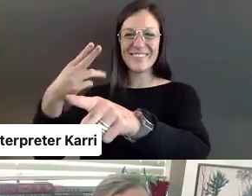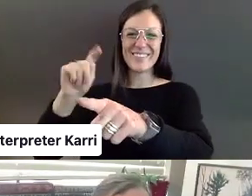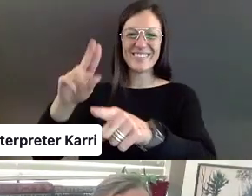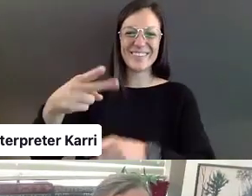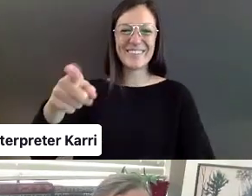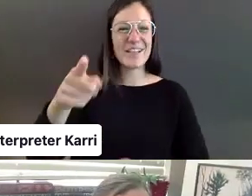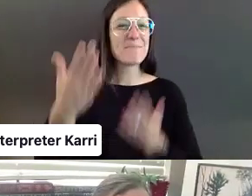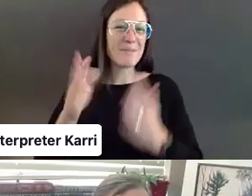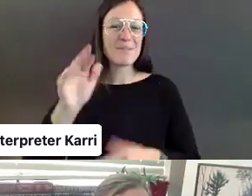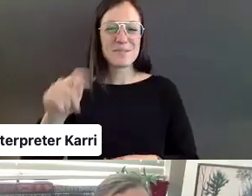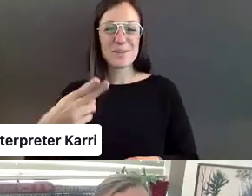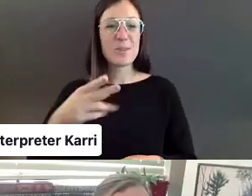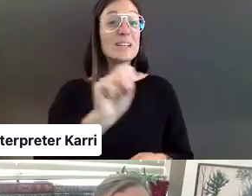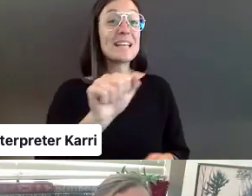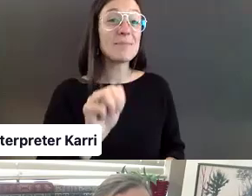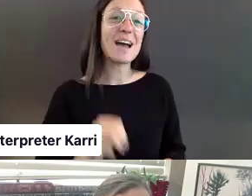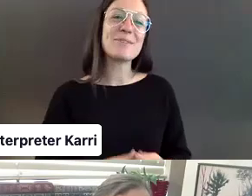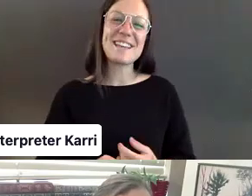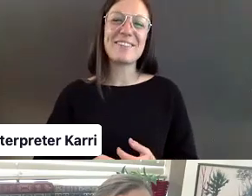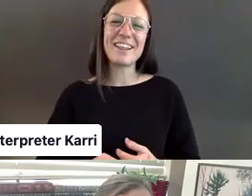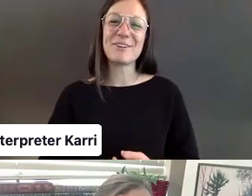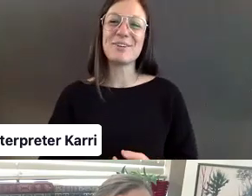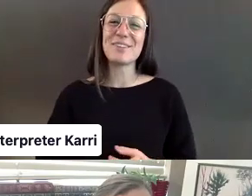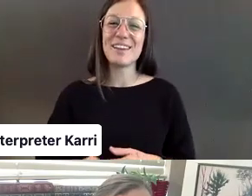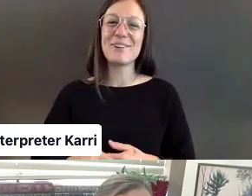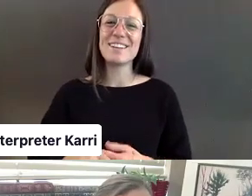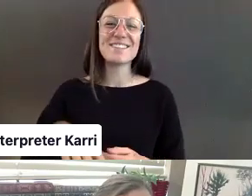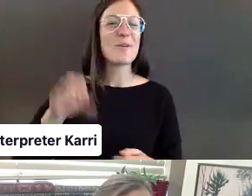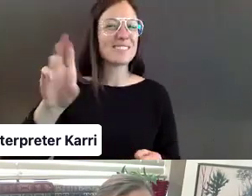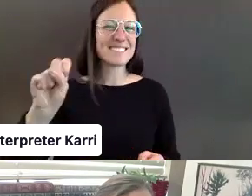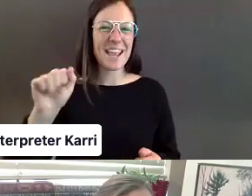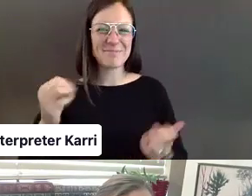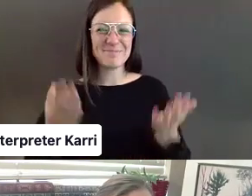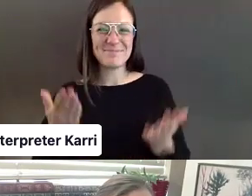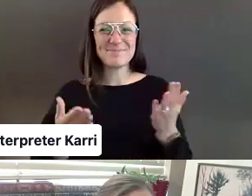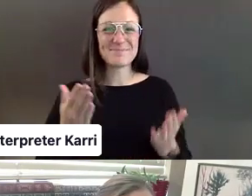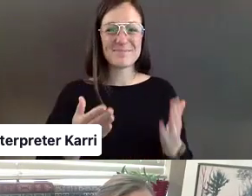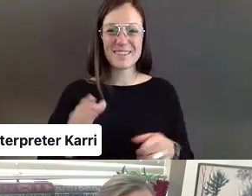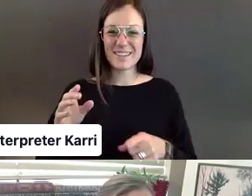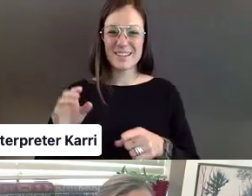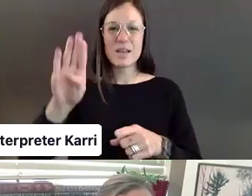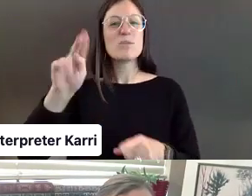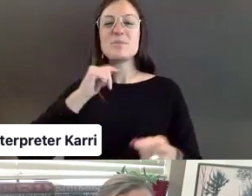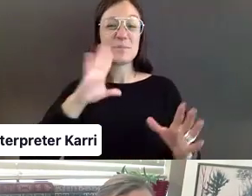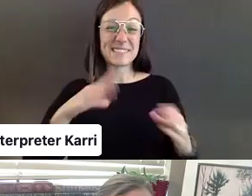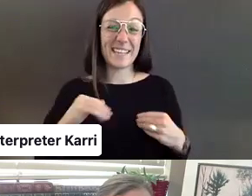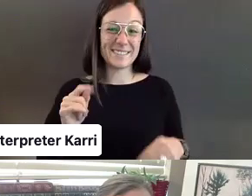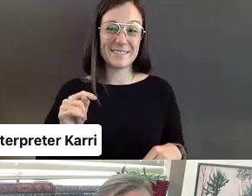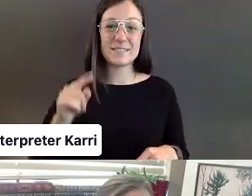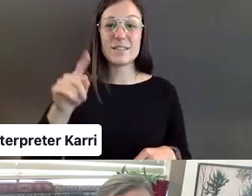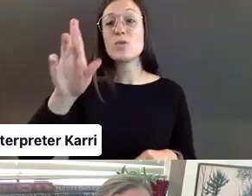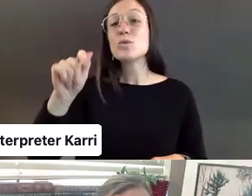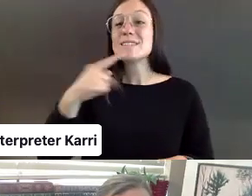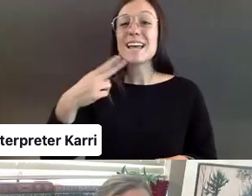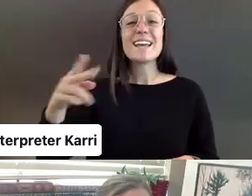group, probably Ruth and I Ruth think or are Sam. higher, so Ruth Yeah, or well, definitely Ruth or Ruth. Sam? Sam, I think. I'll take it. Also, Sam over